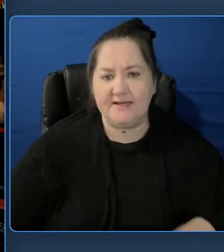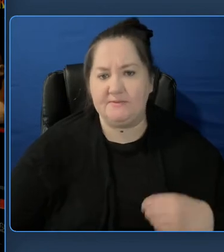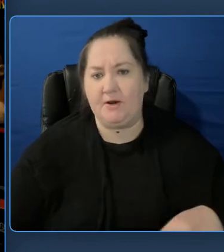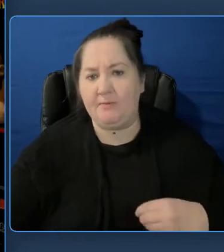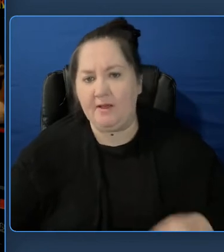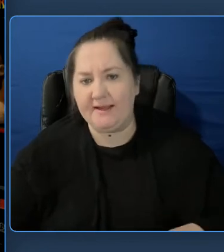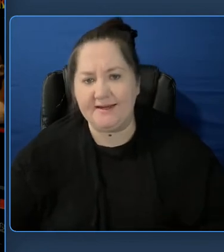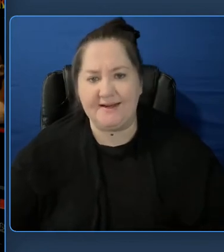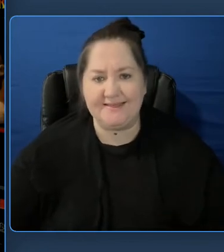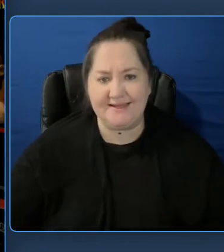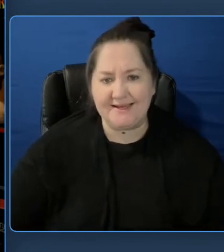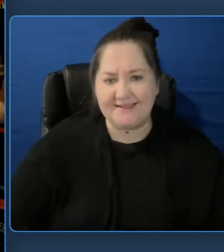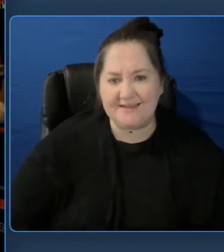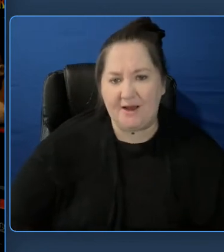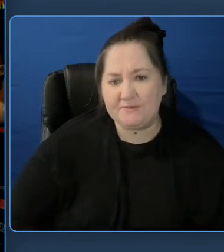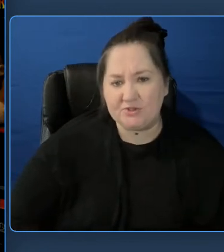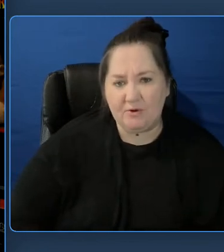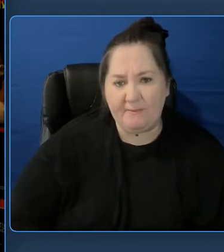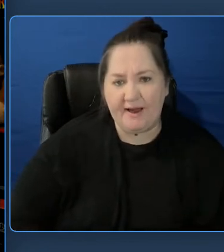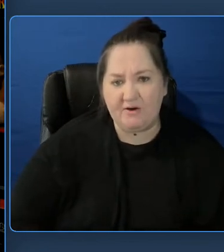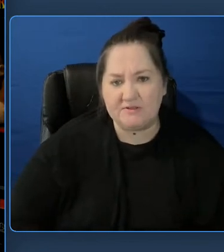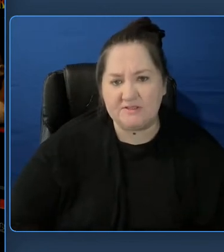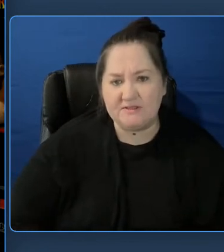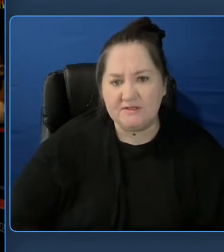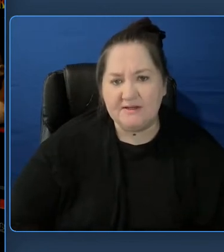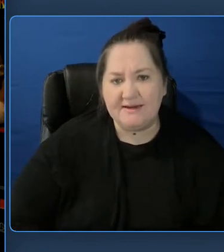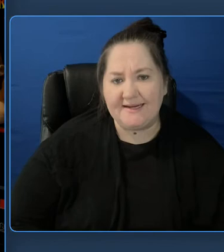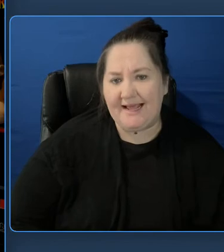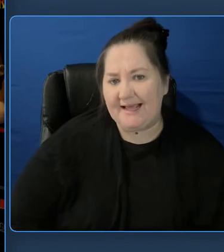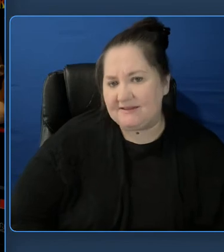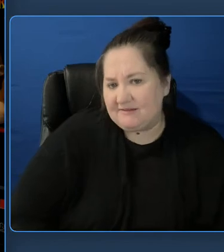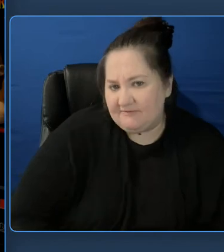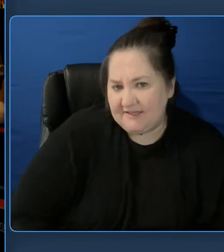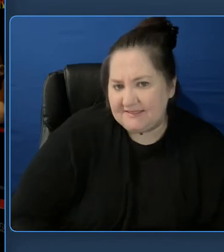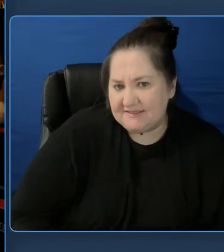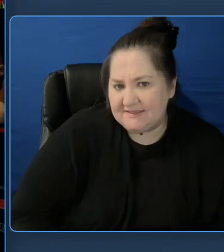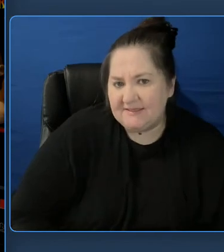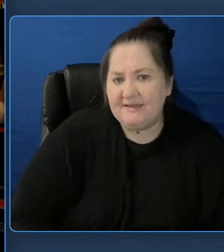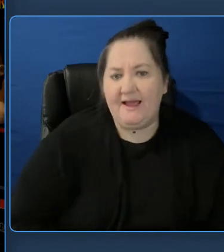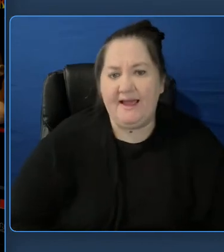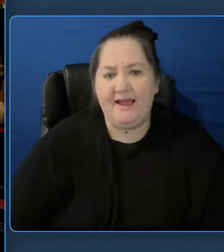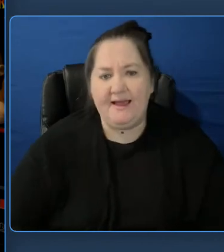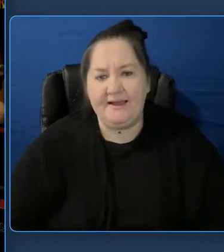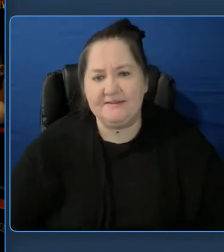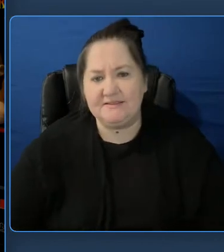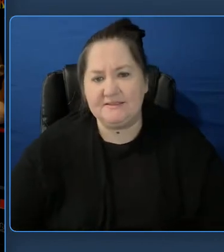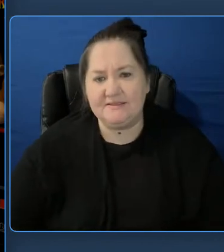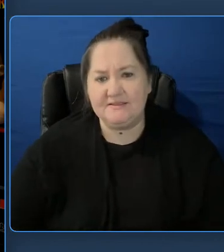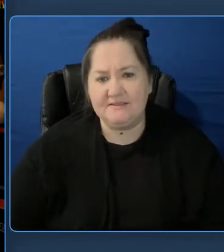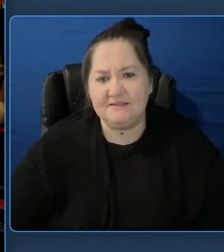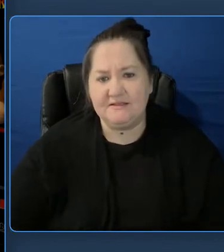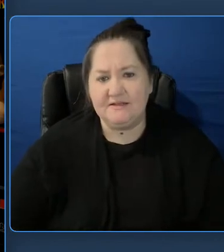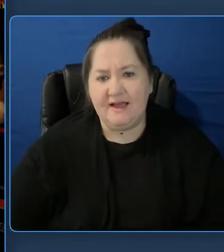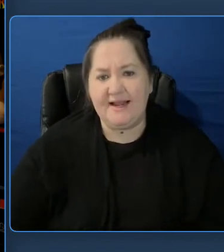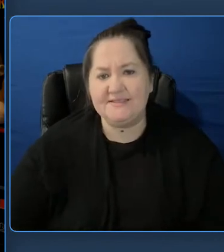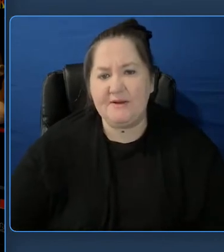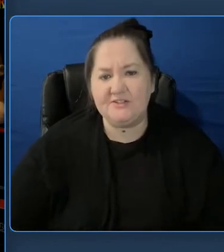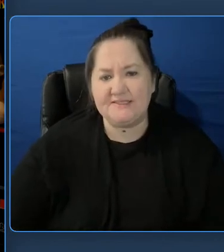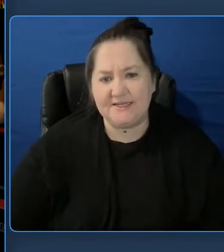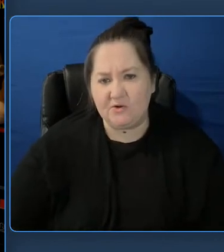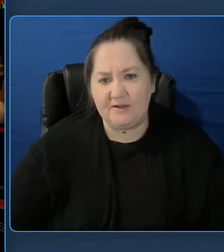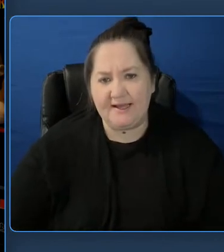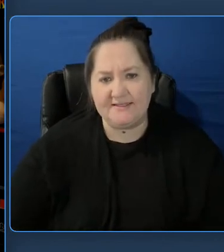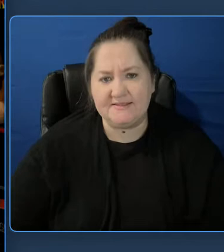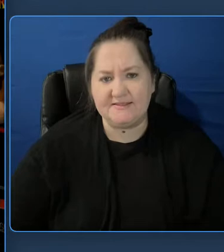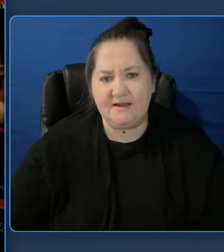It's thicker. It has a better plug-in. And I think it gets up to about 98 feet. And it has a